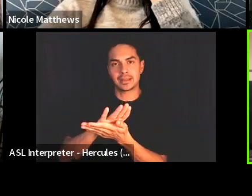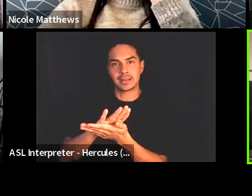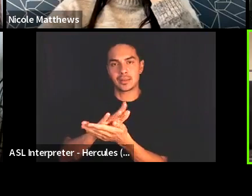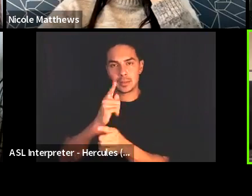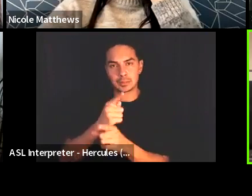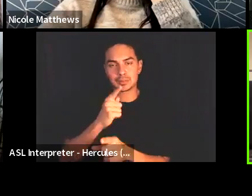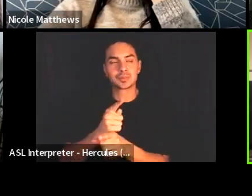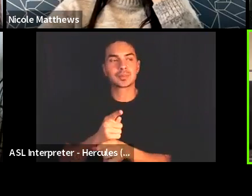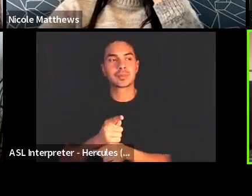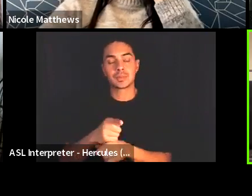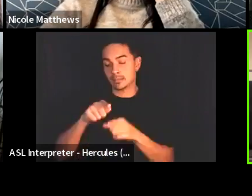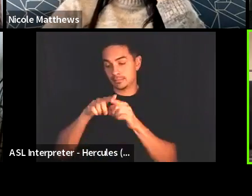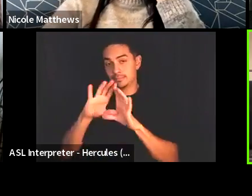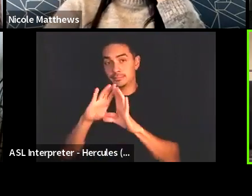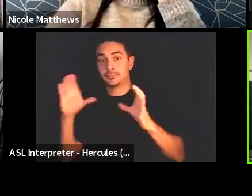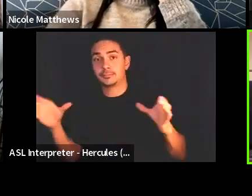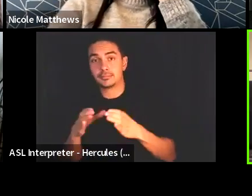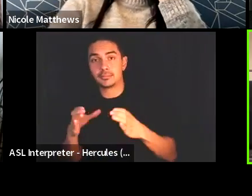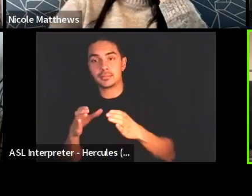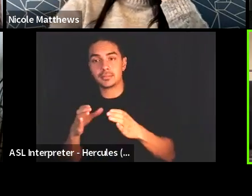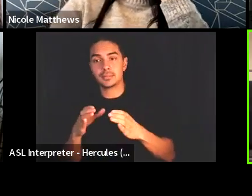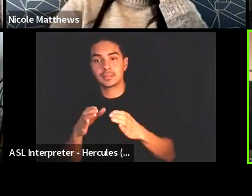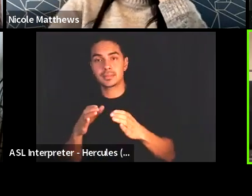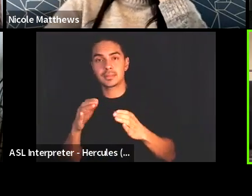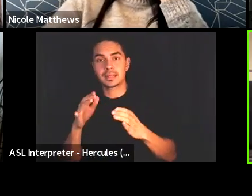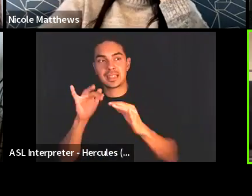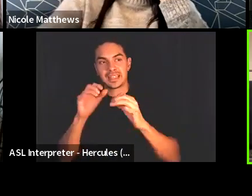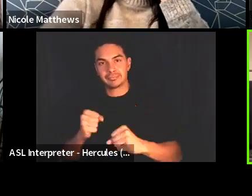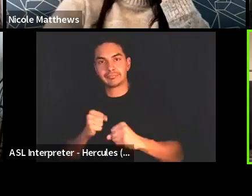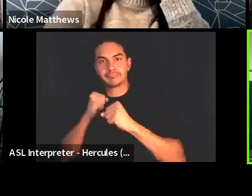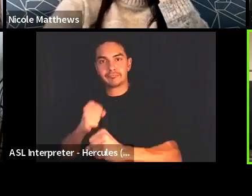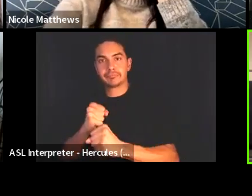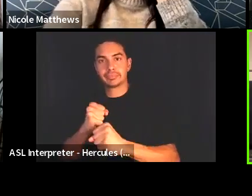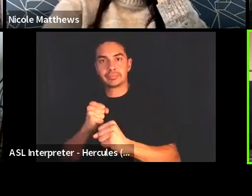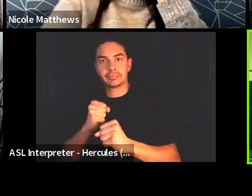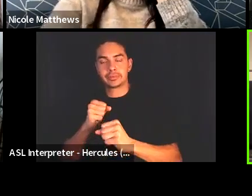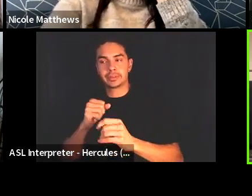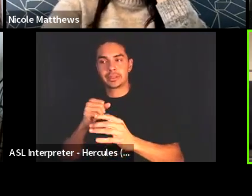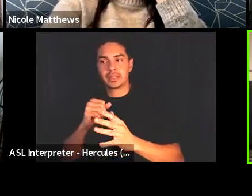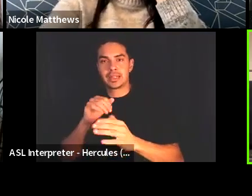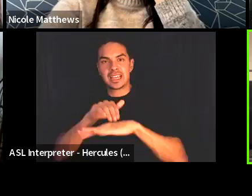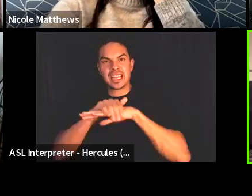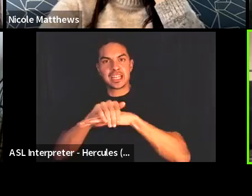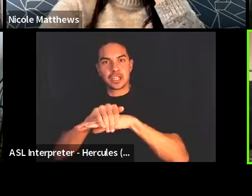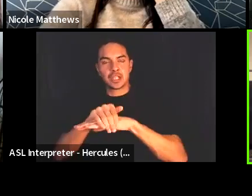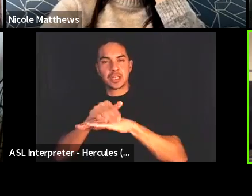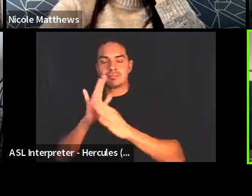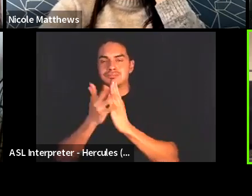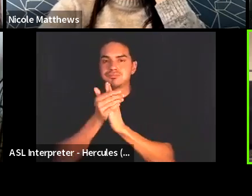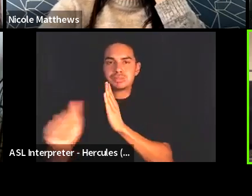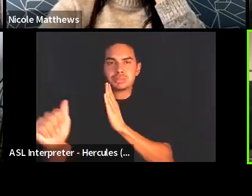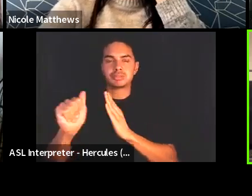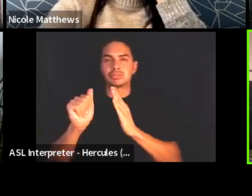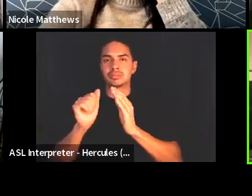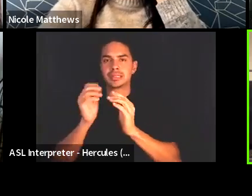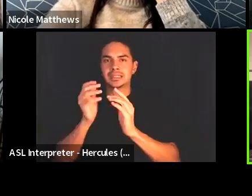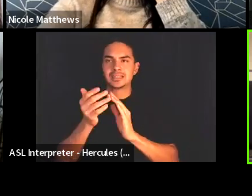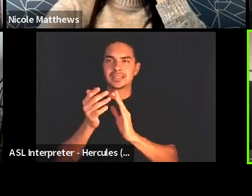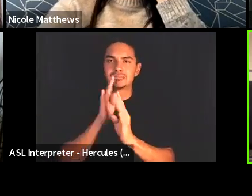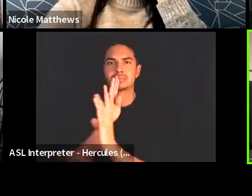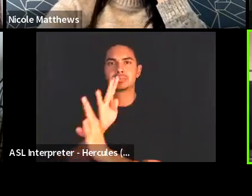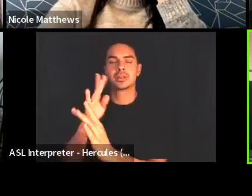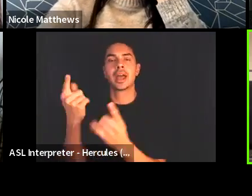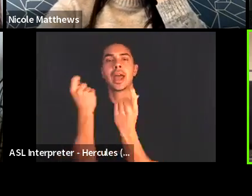be understood in a really dominated level of the English language. And so when we talk